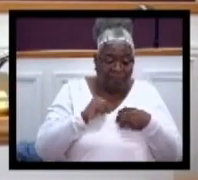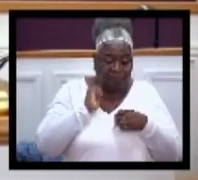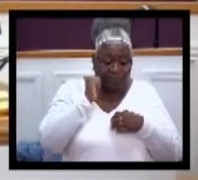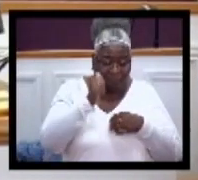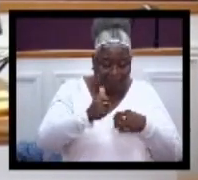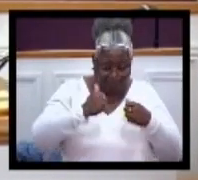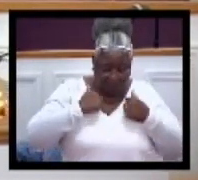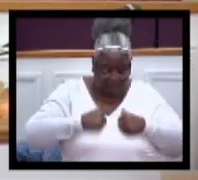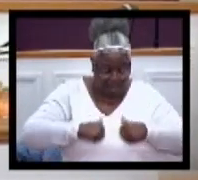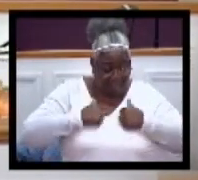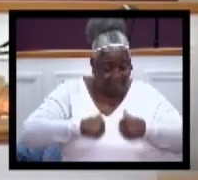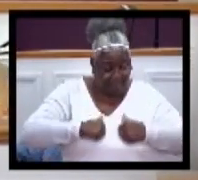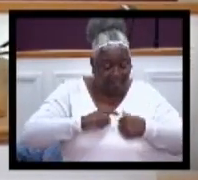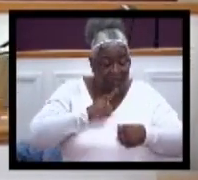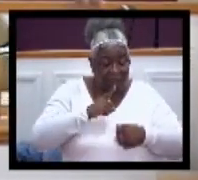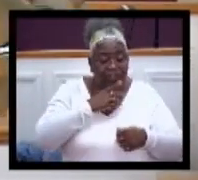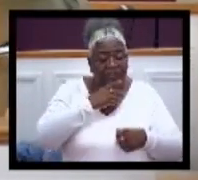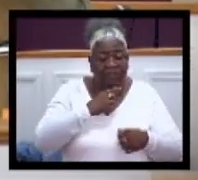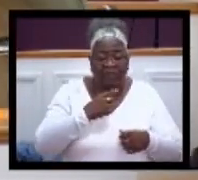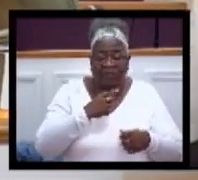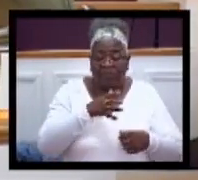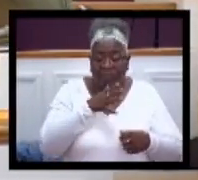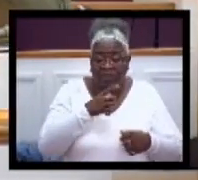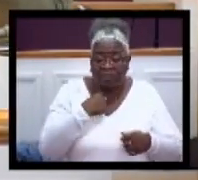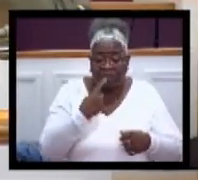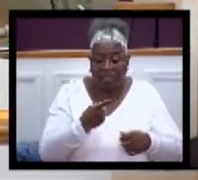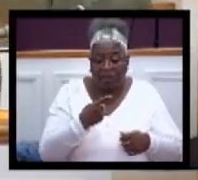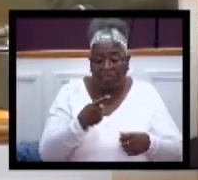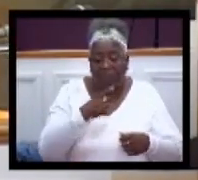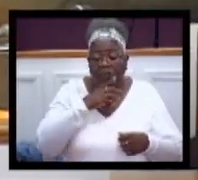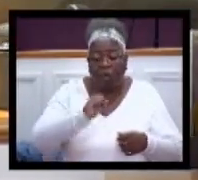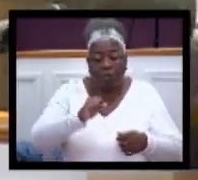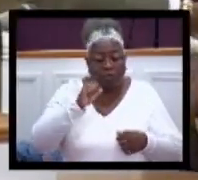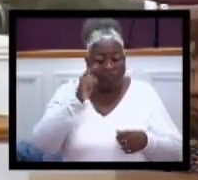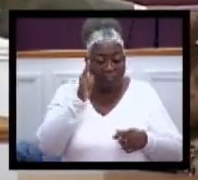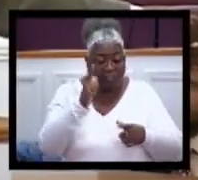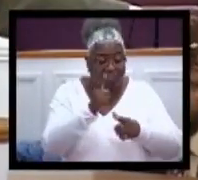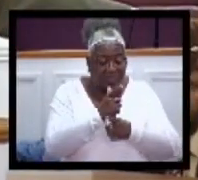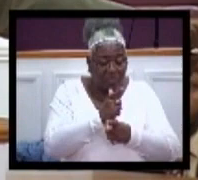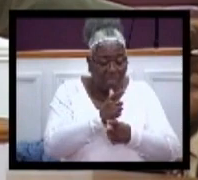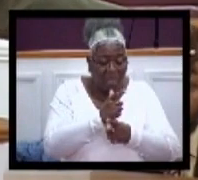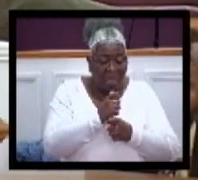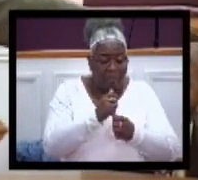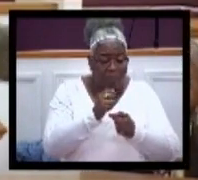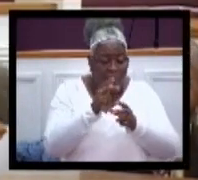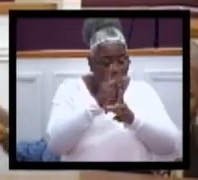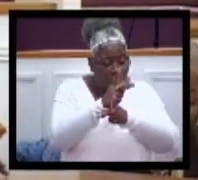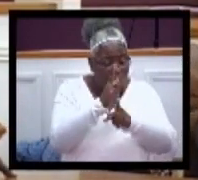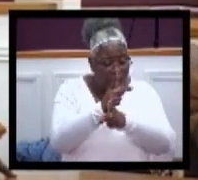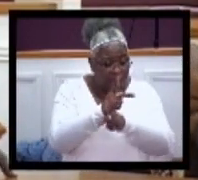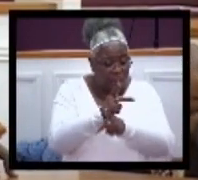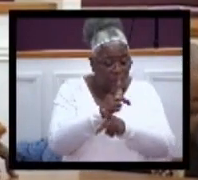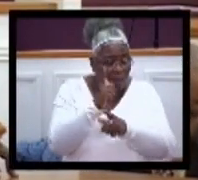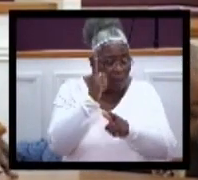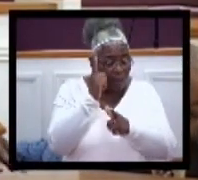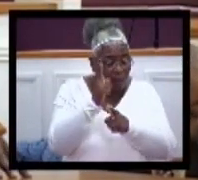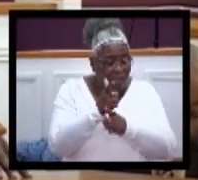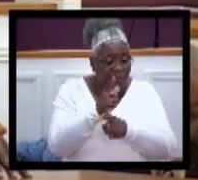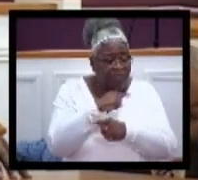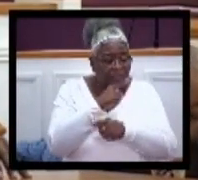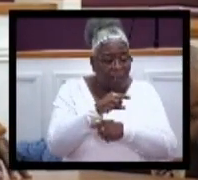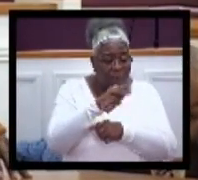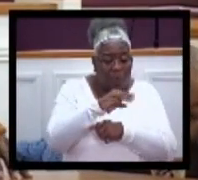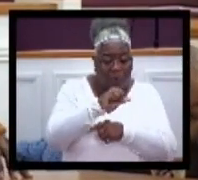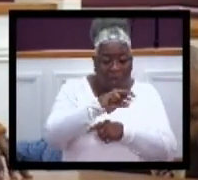she says to the older sister, she says, sis, I want you to watch your little brother. And so Marion's